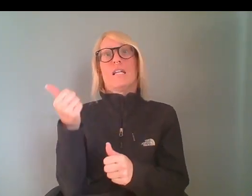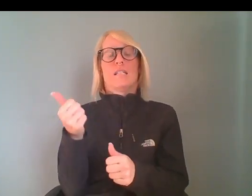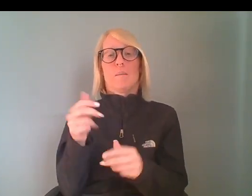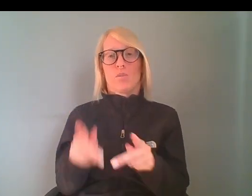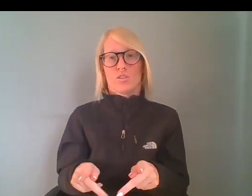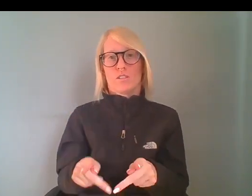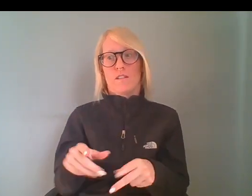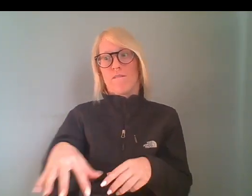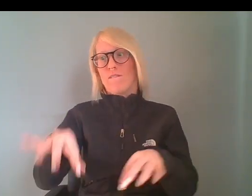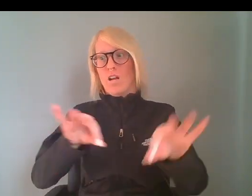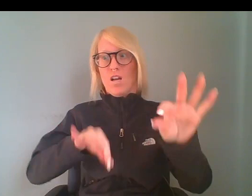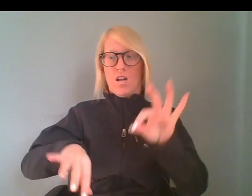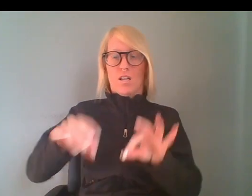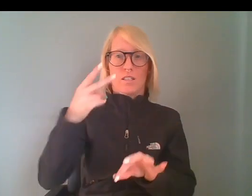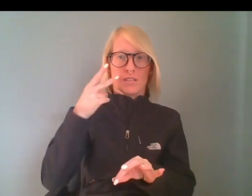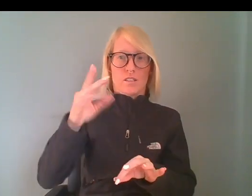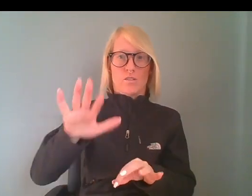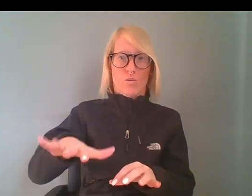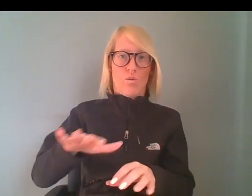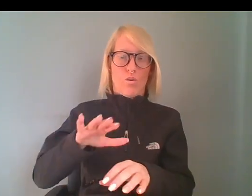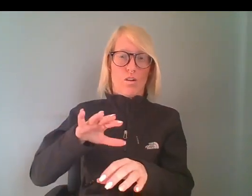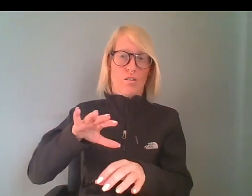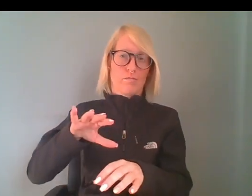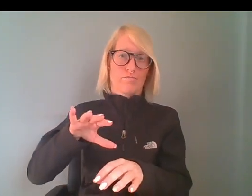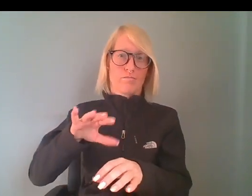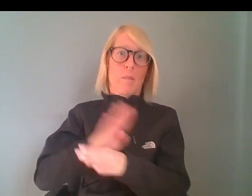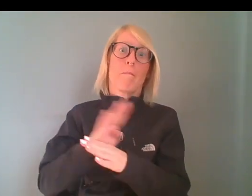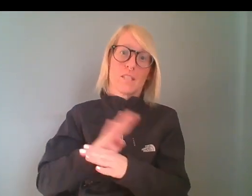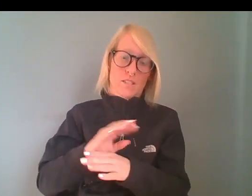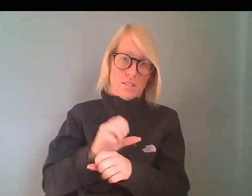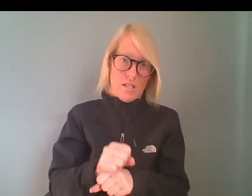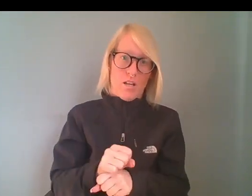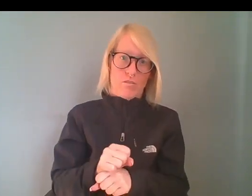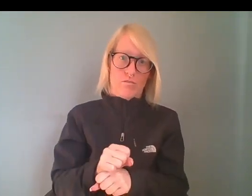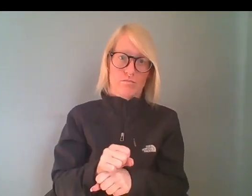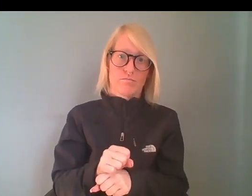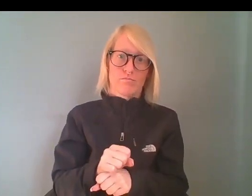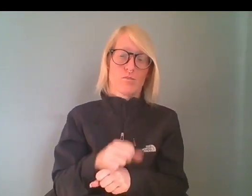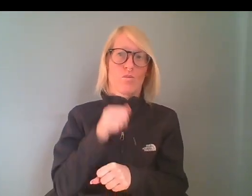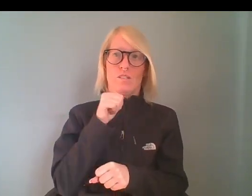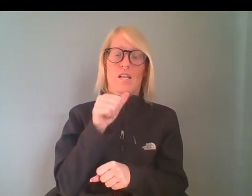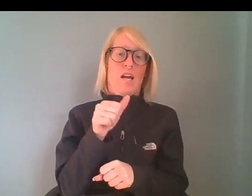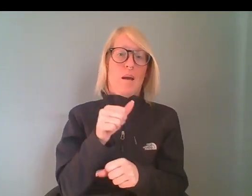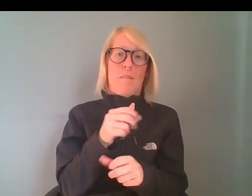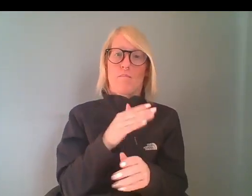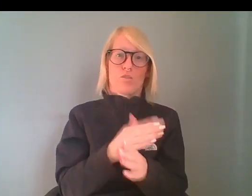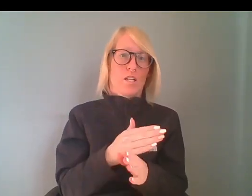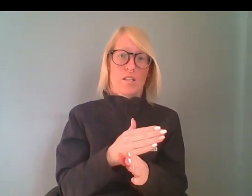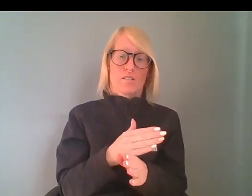point out too, is I wouldn't recommend protecting it if you're using it for work purposes.